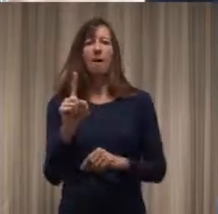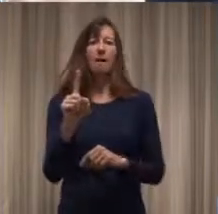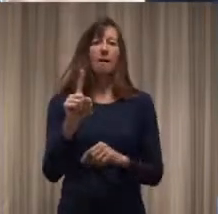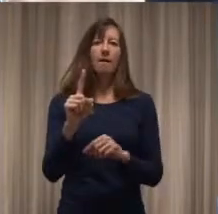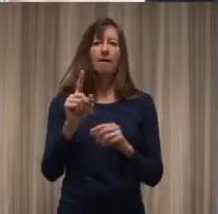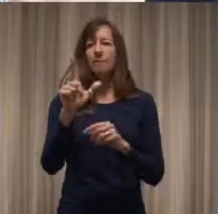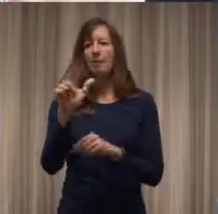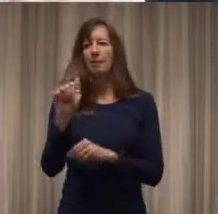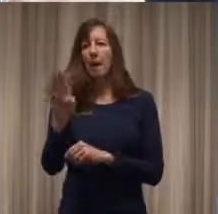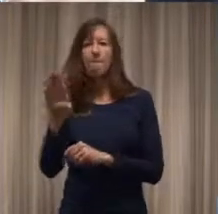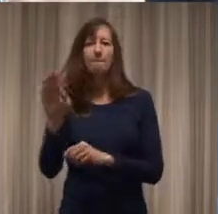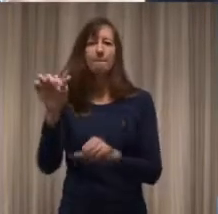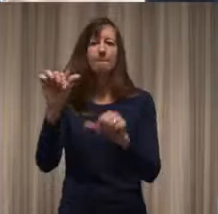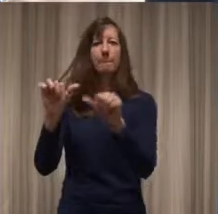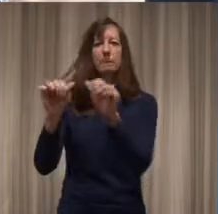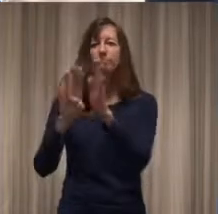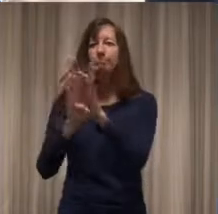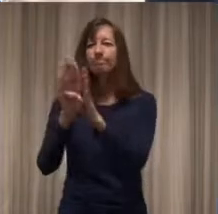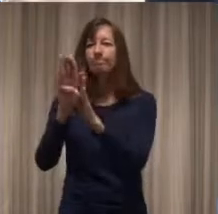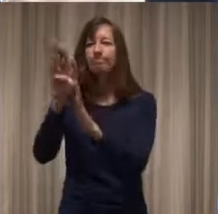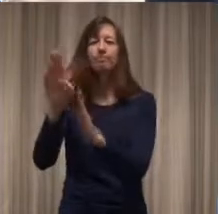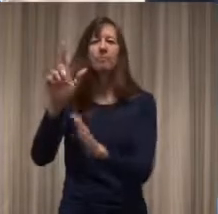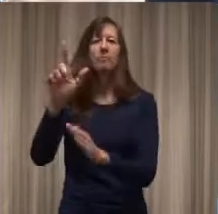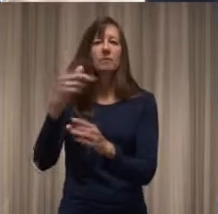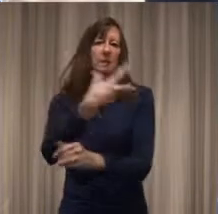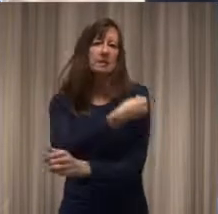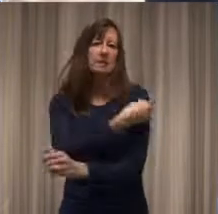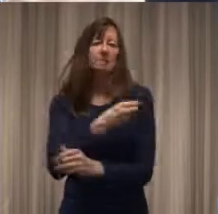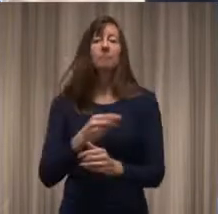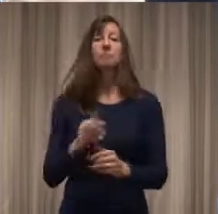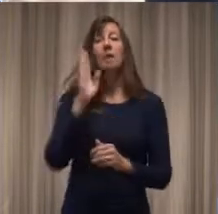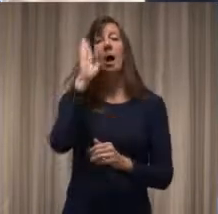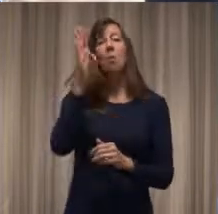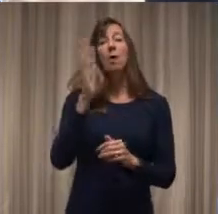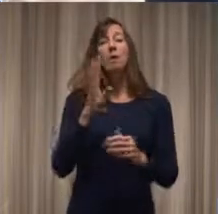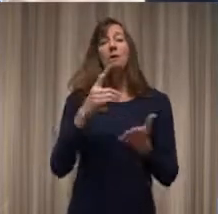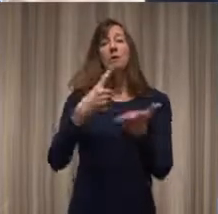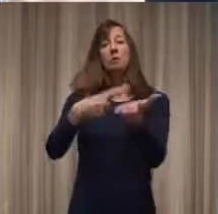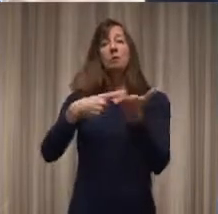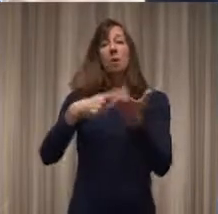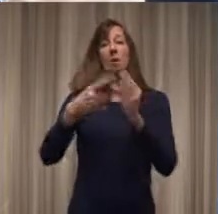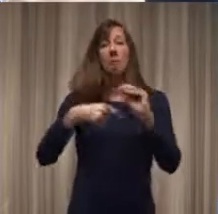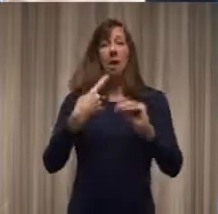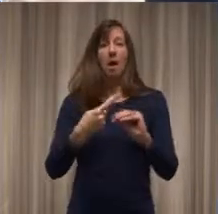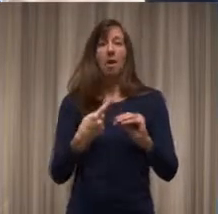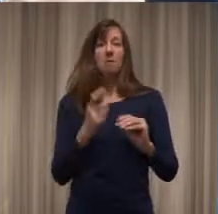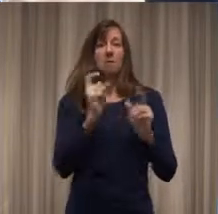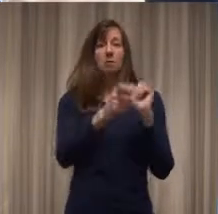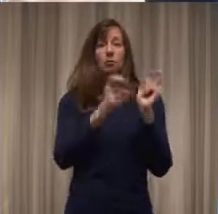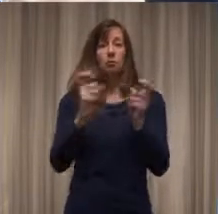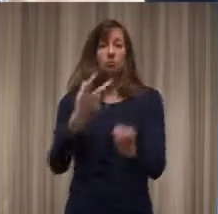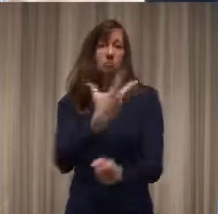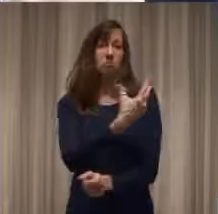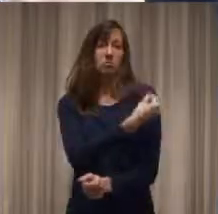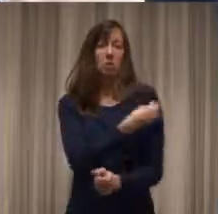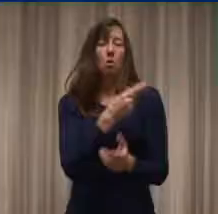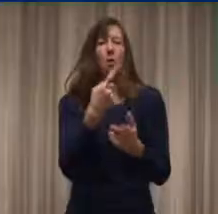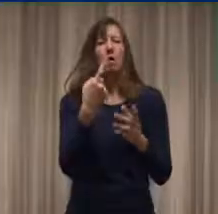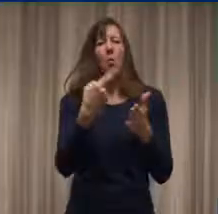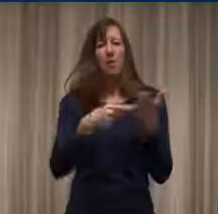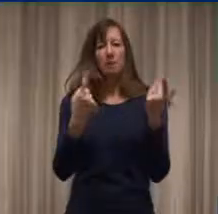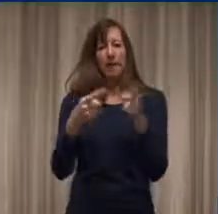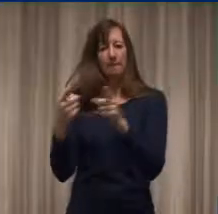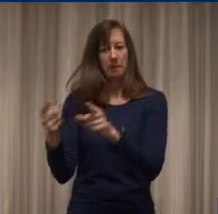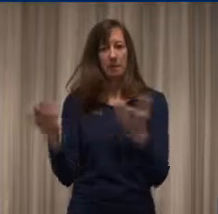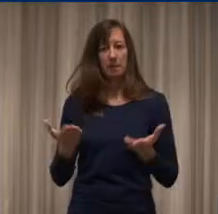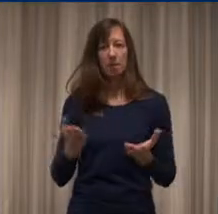our operation is running in Ulster County. I'll do this quickly since I hit on this last week in greater depth, but this graphic shows